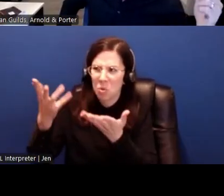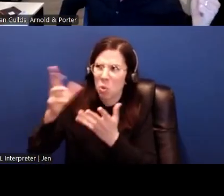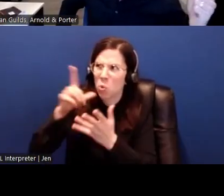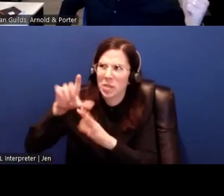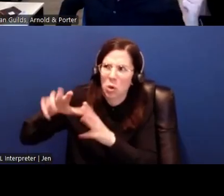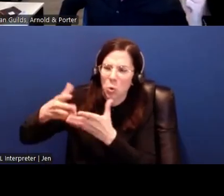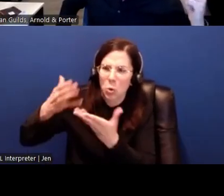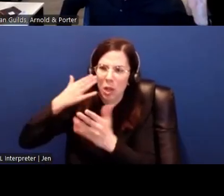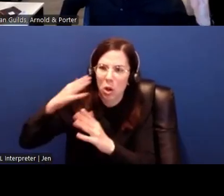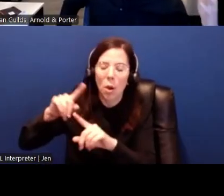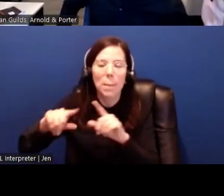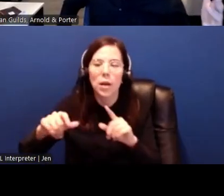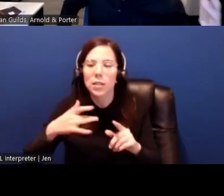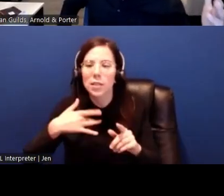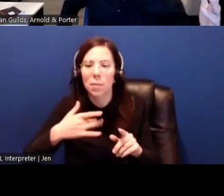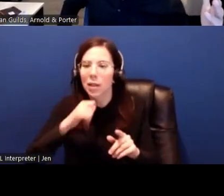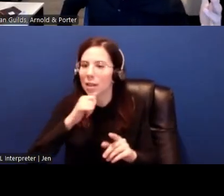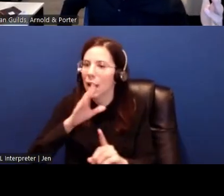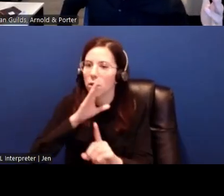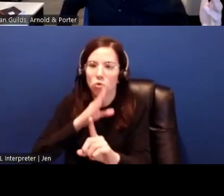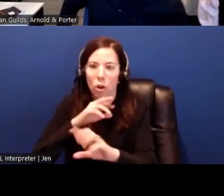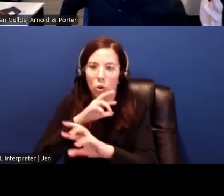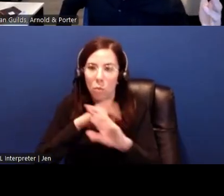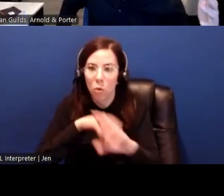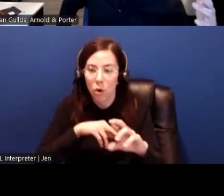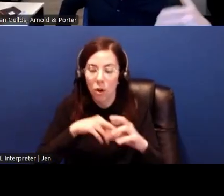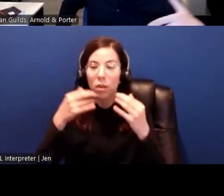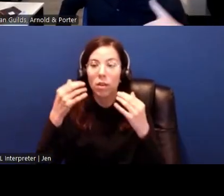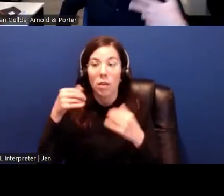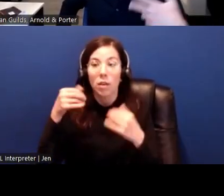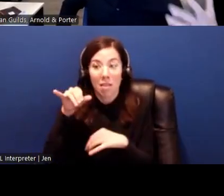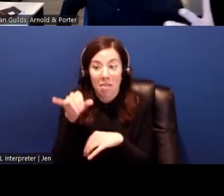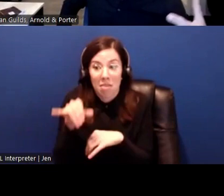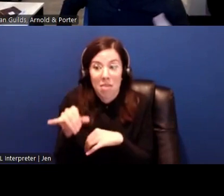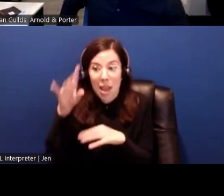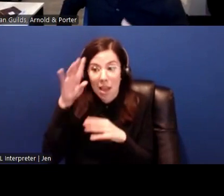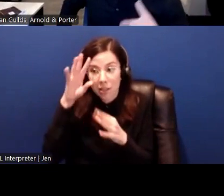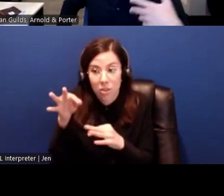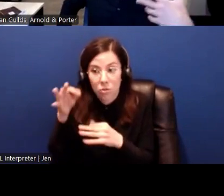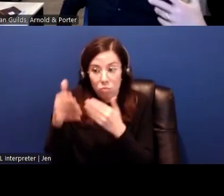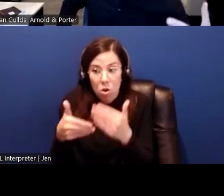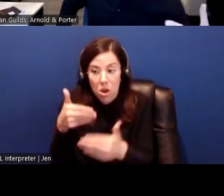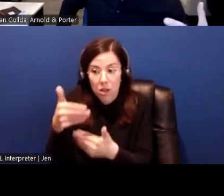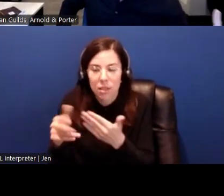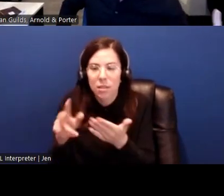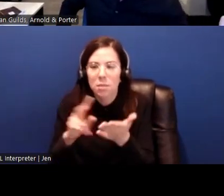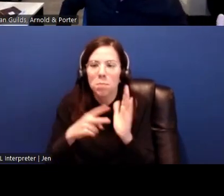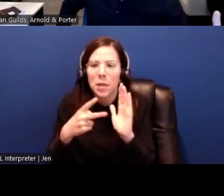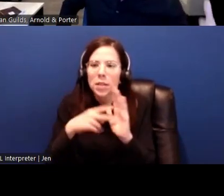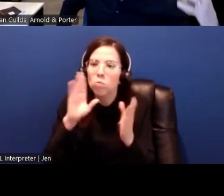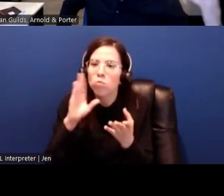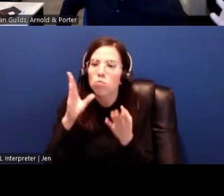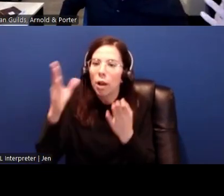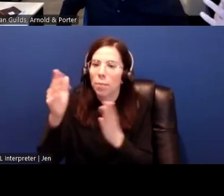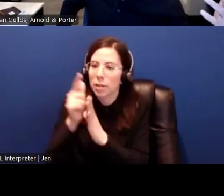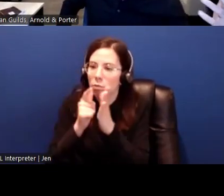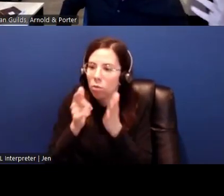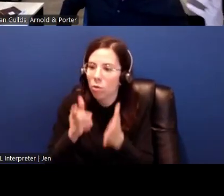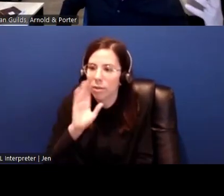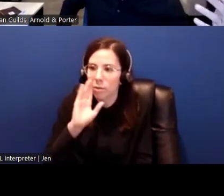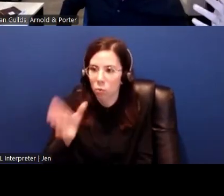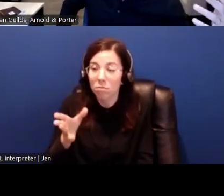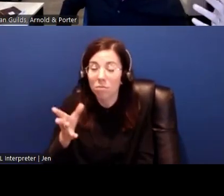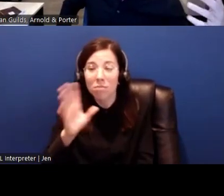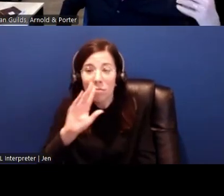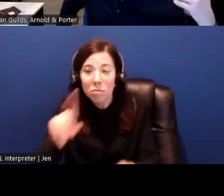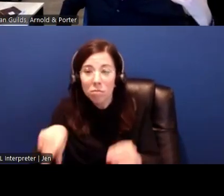report. That decision-making process came with recommendations from lawyers, because we're talking about generals